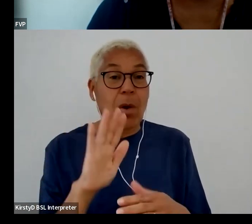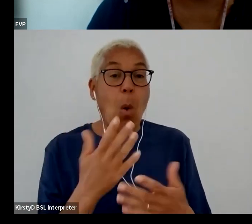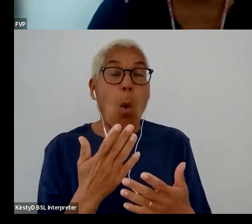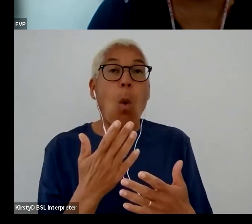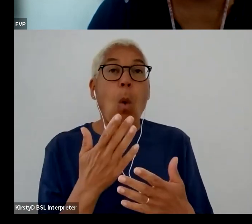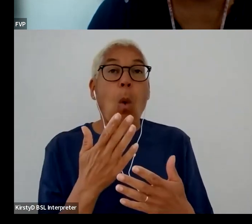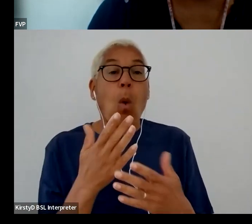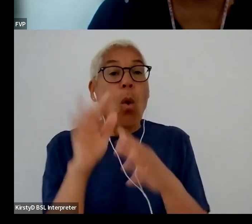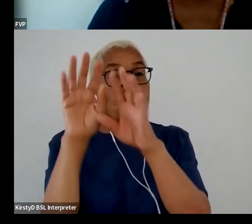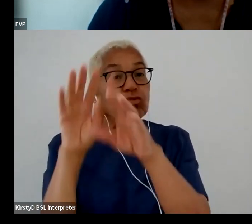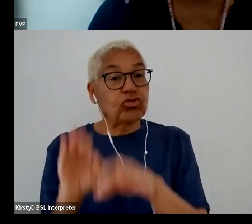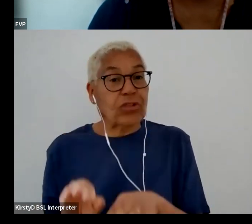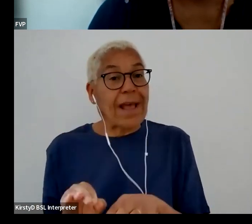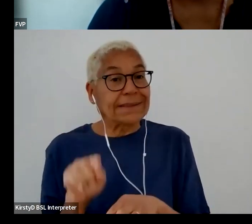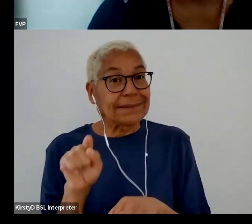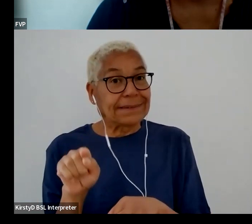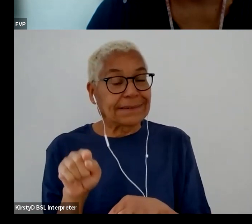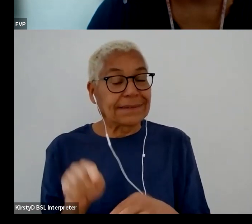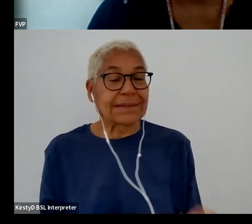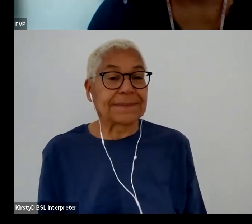the chat box.